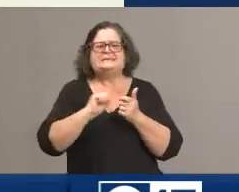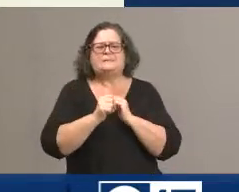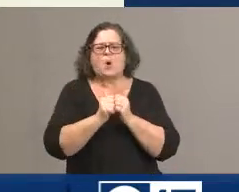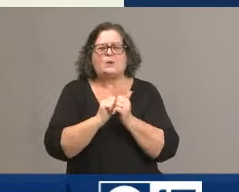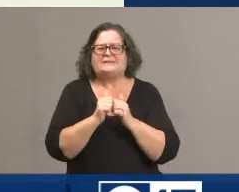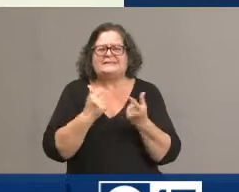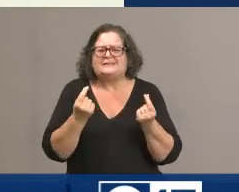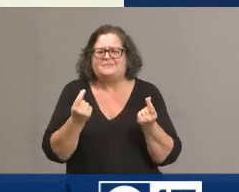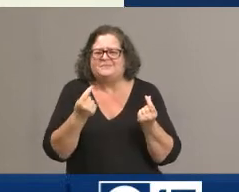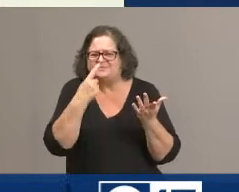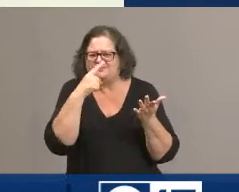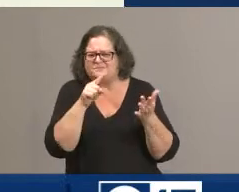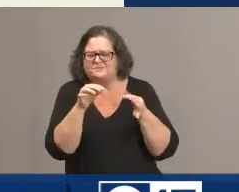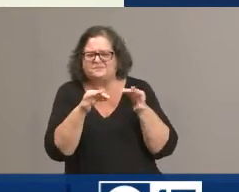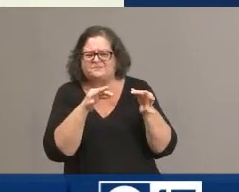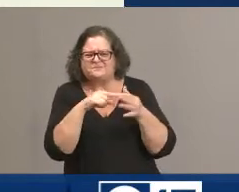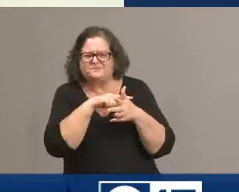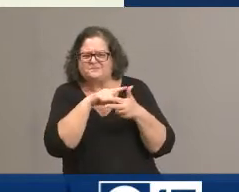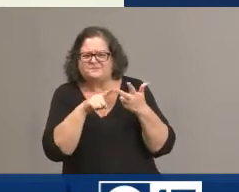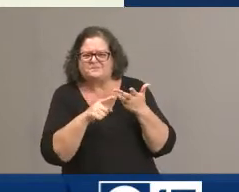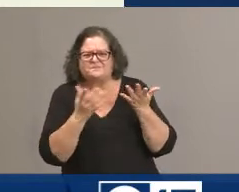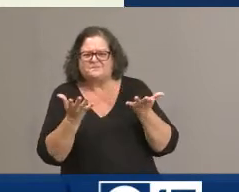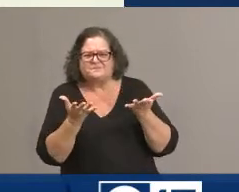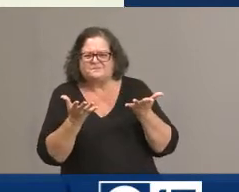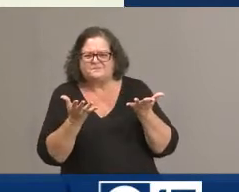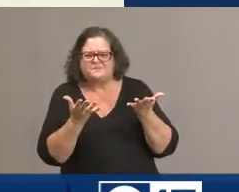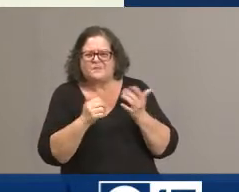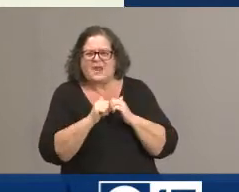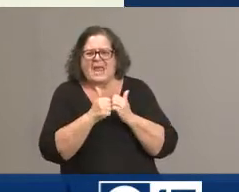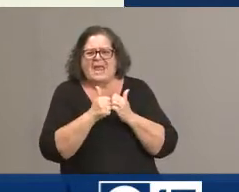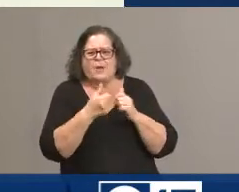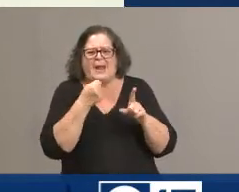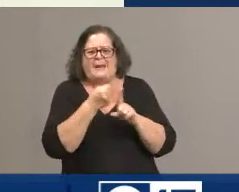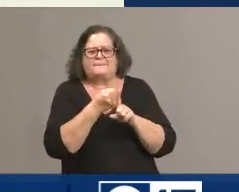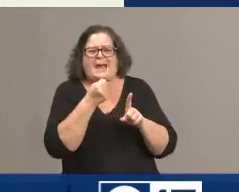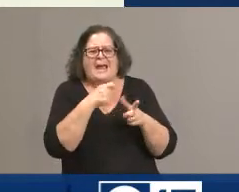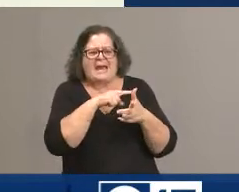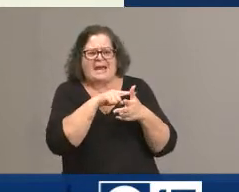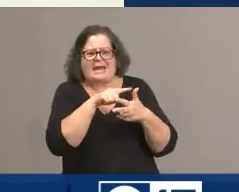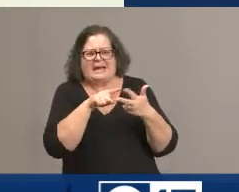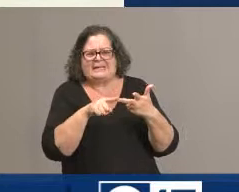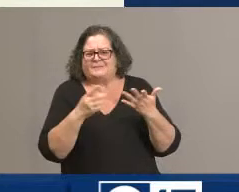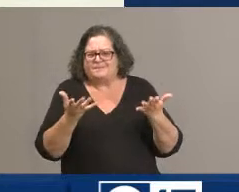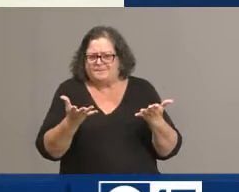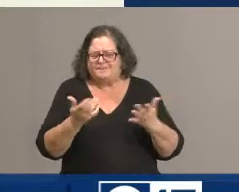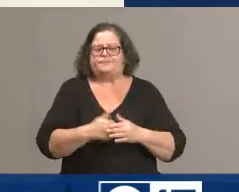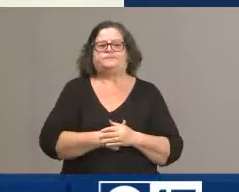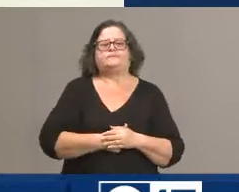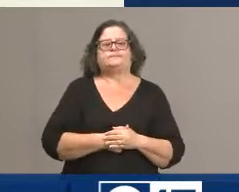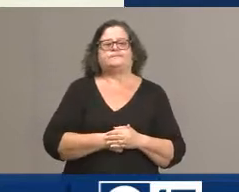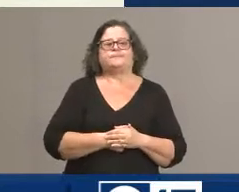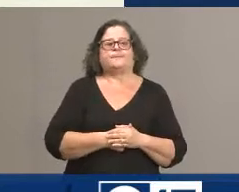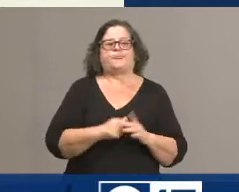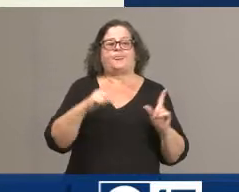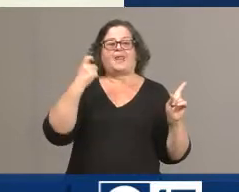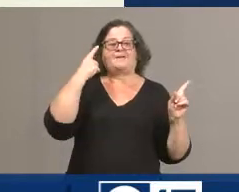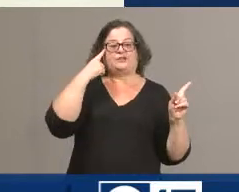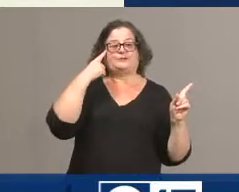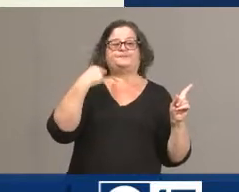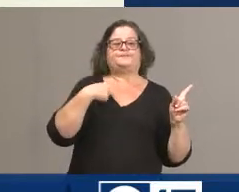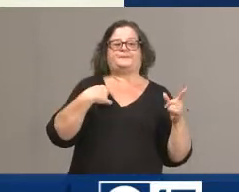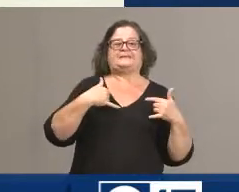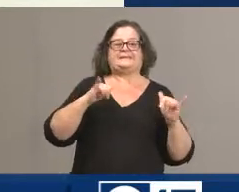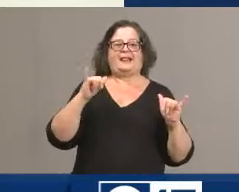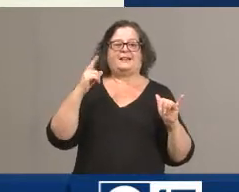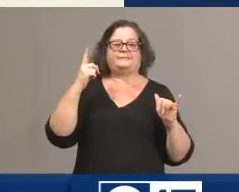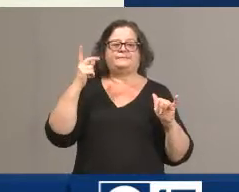today? So they're going to continue to be informed by public health guidance. I don't think anything has changed in terms of